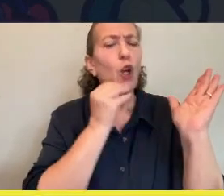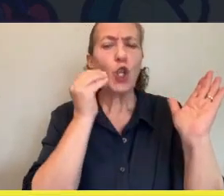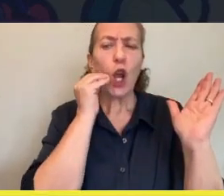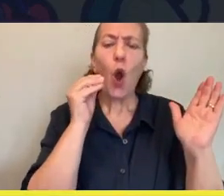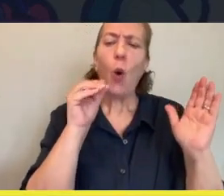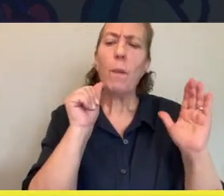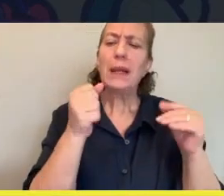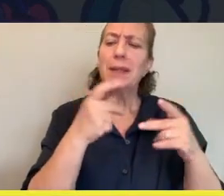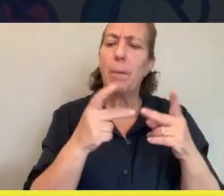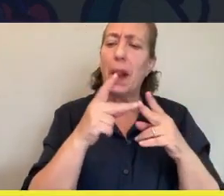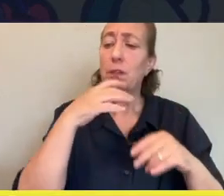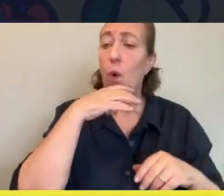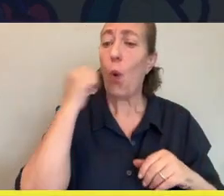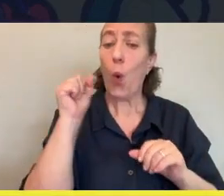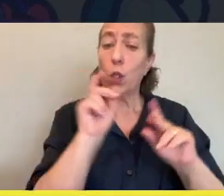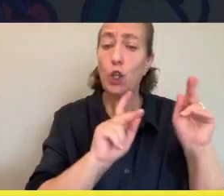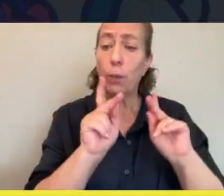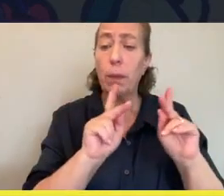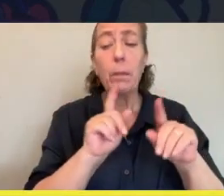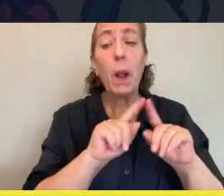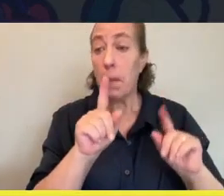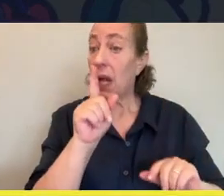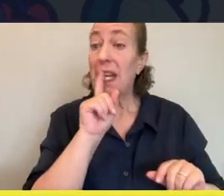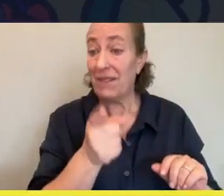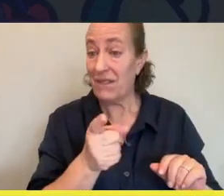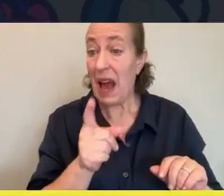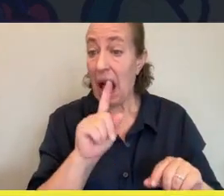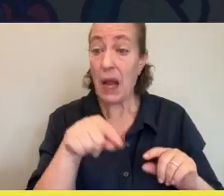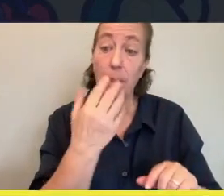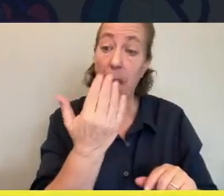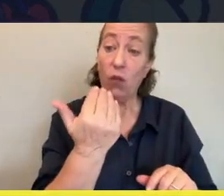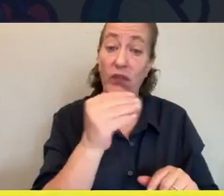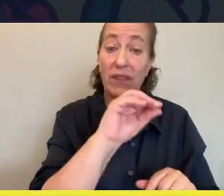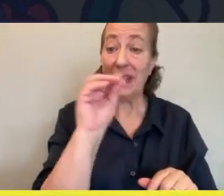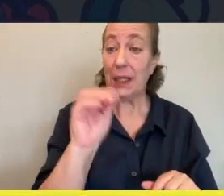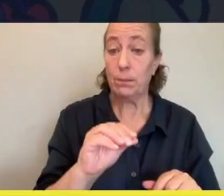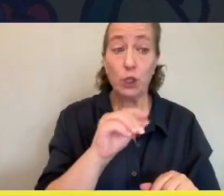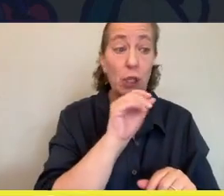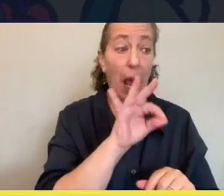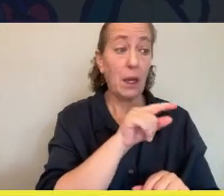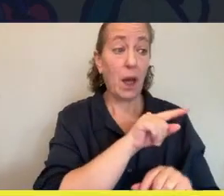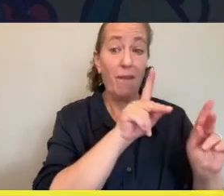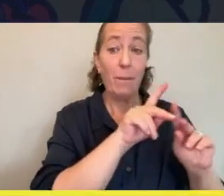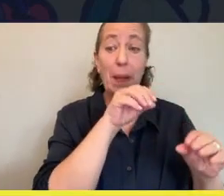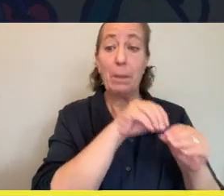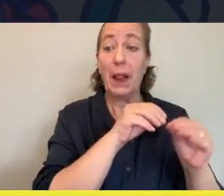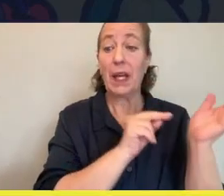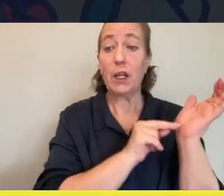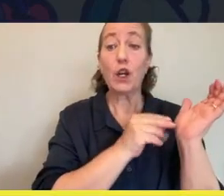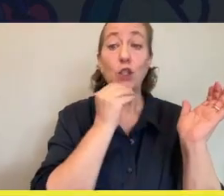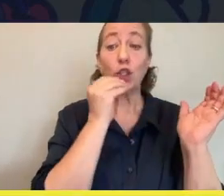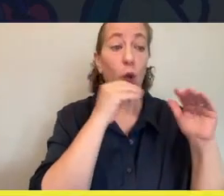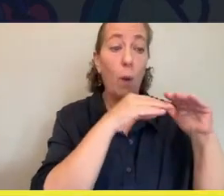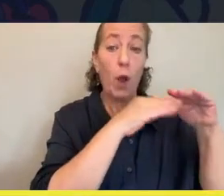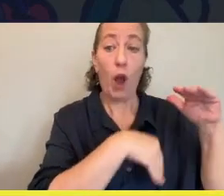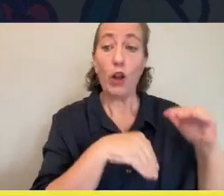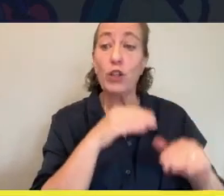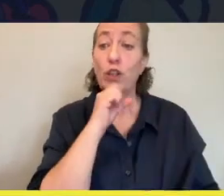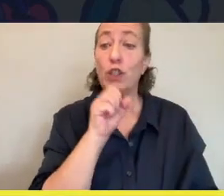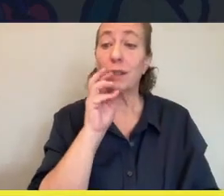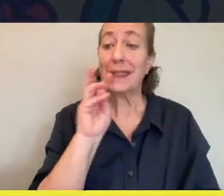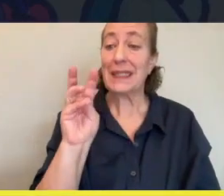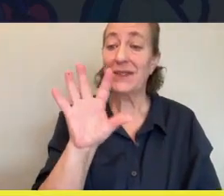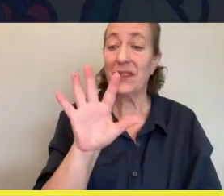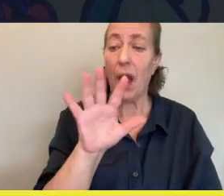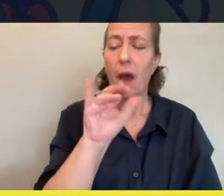in fact, about 15% of nursing home residents are under the age of 65. That's a little more than